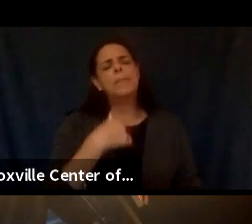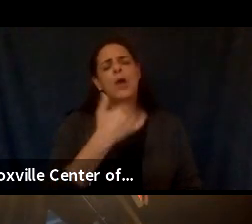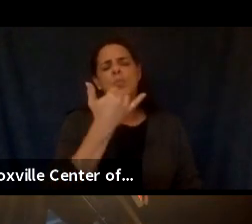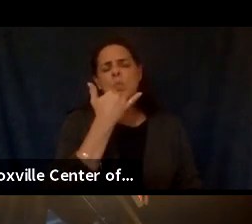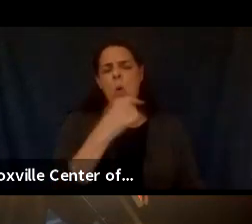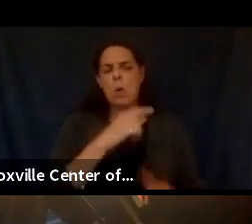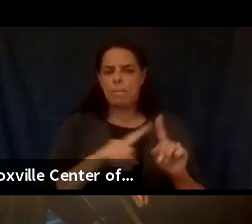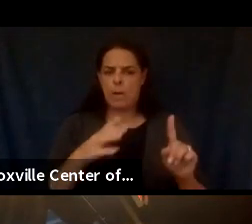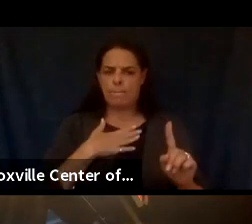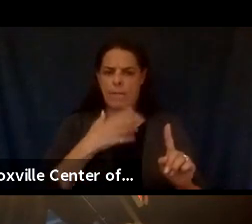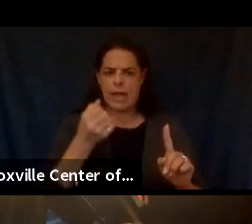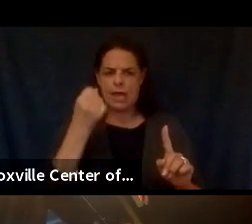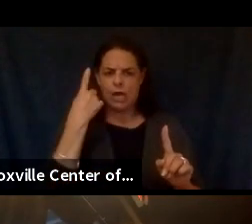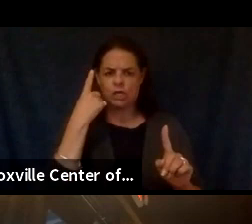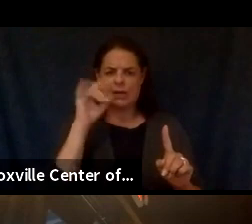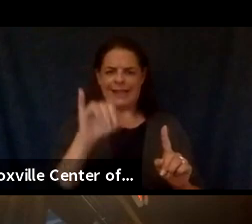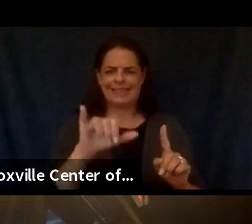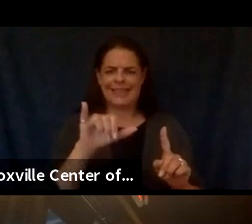bagging